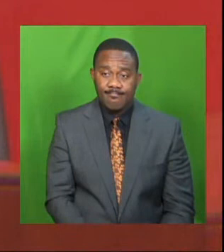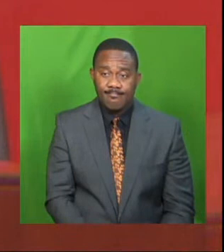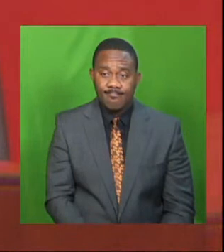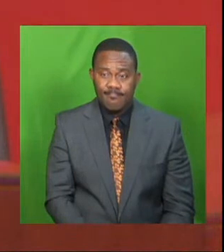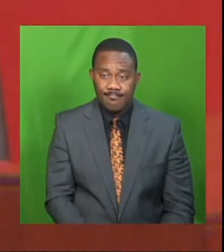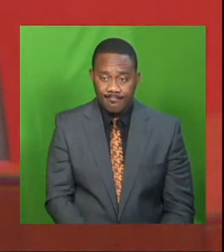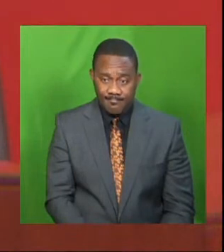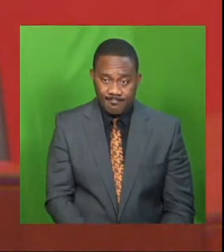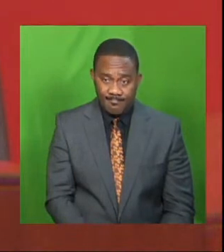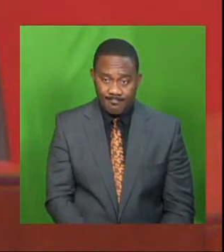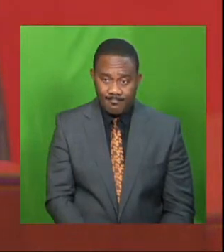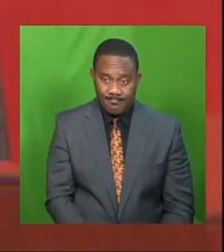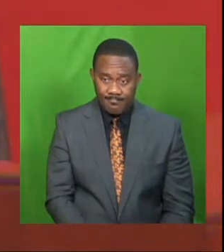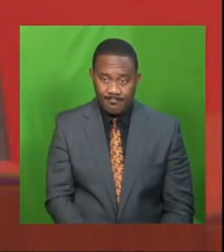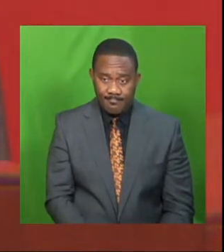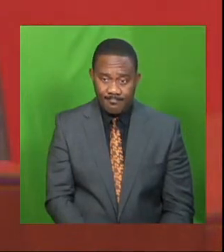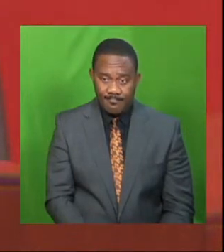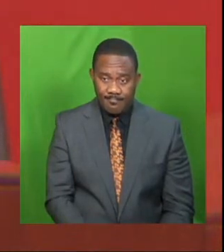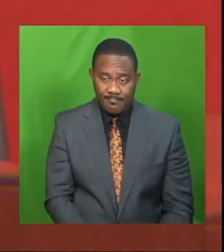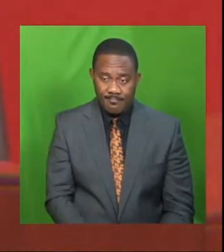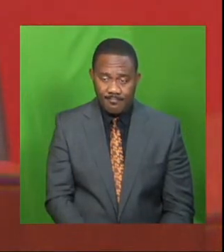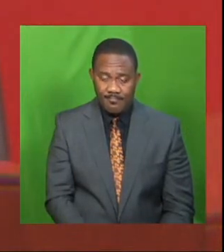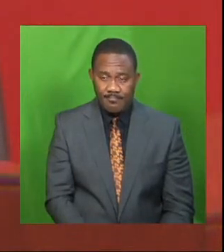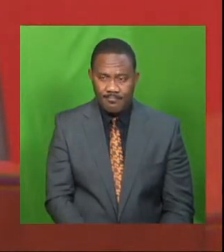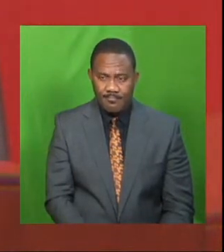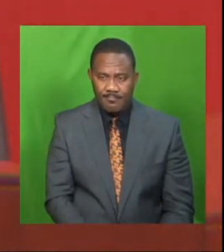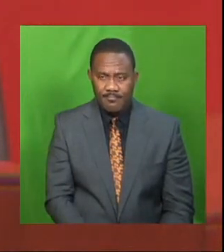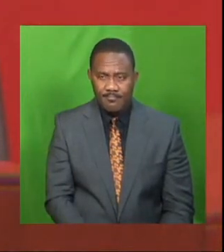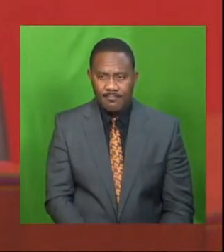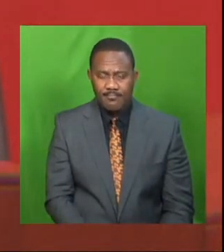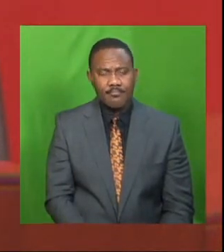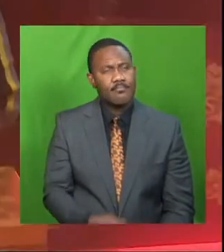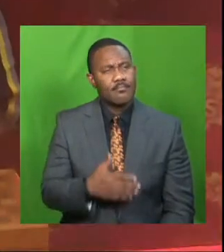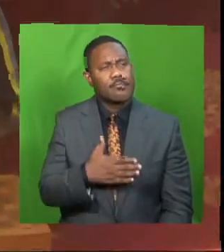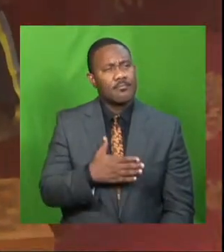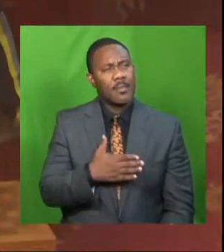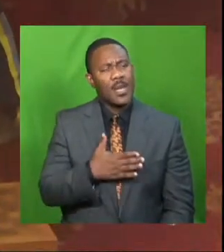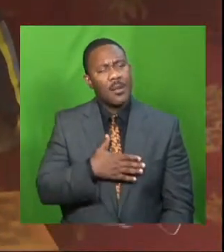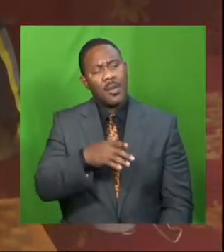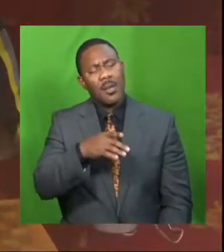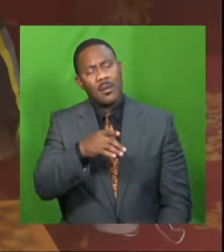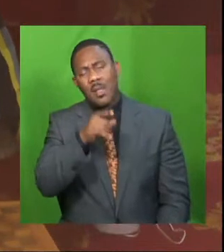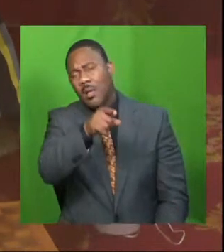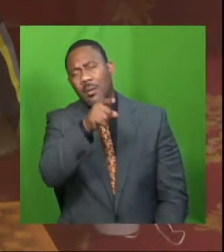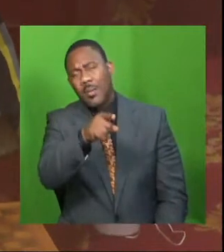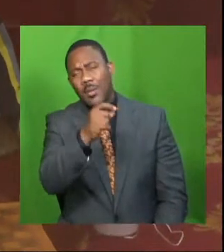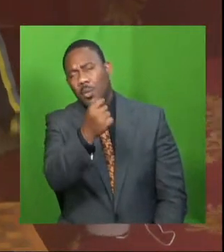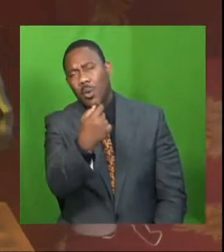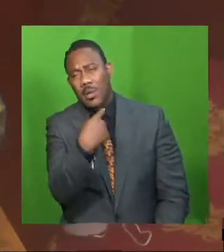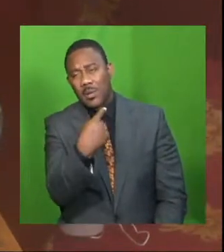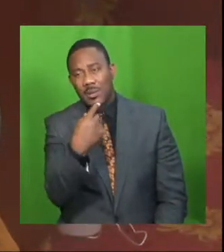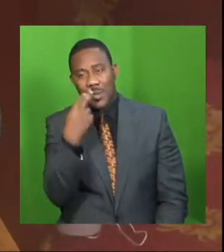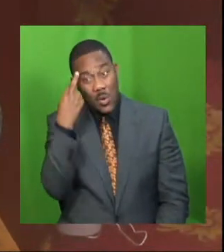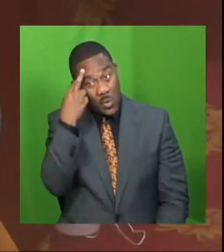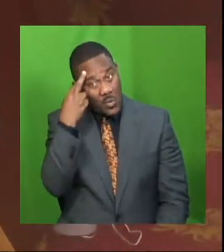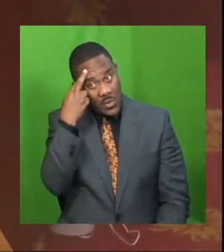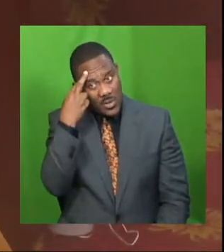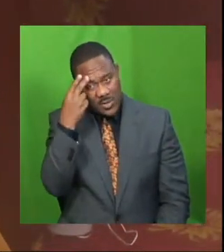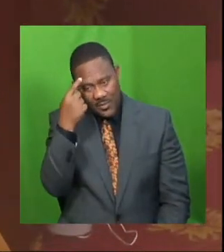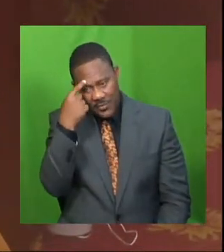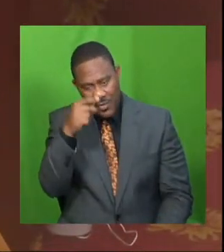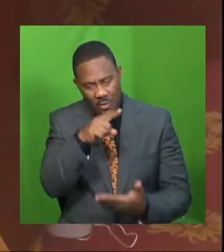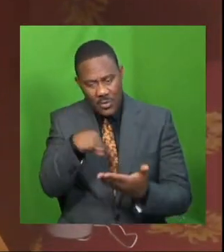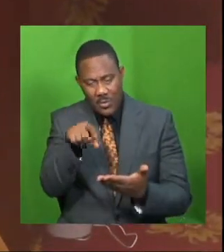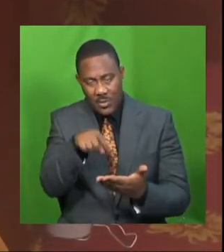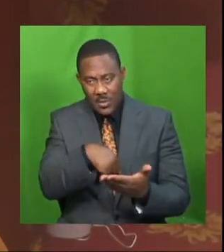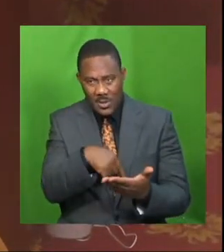Yes, Minister. Thank you, Speaker. Mr. Speaker, my colleague's question was asking of the reason for termination. And